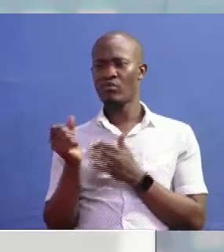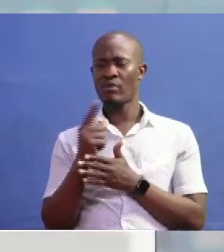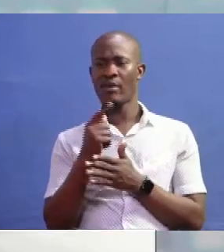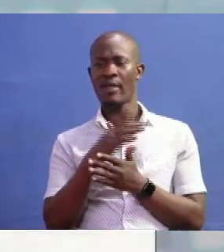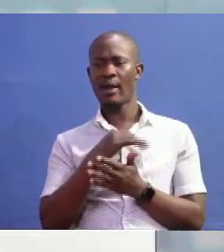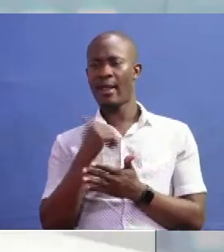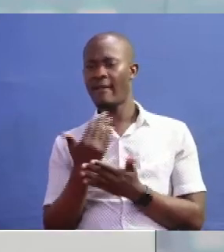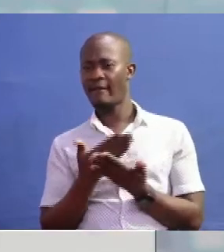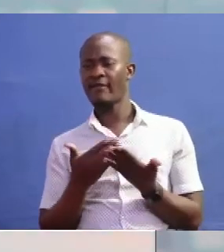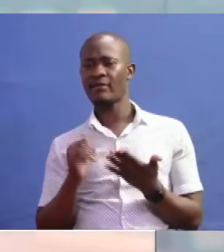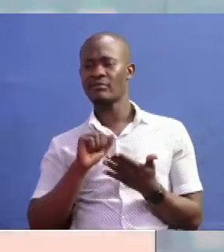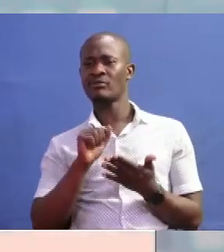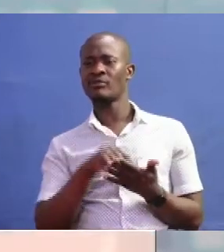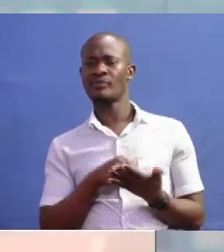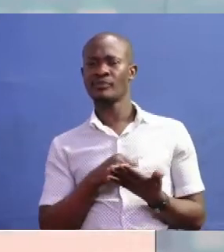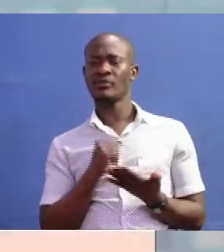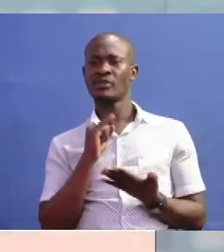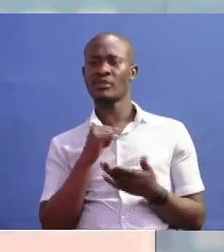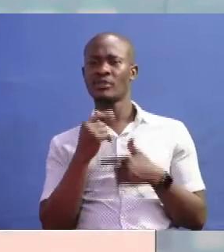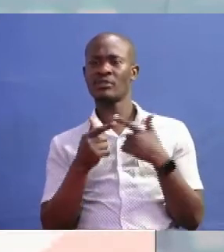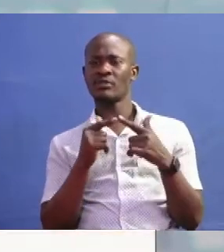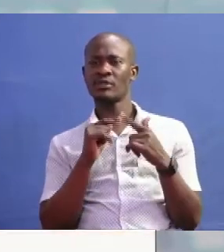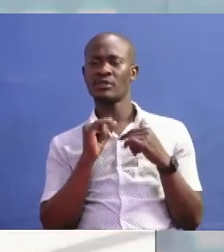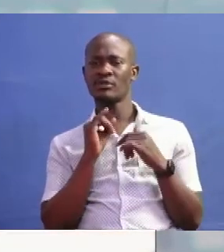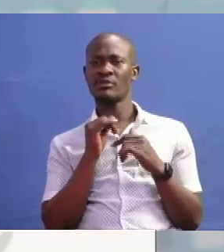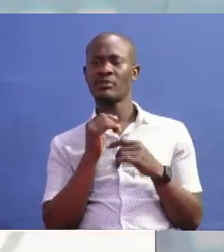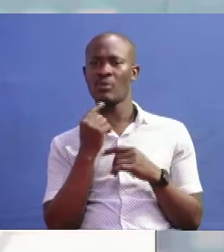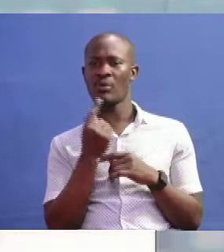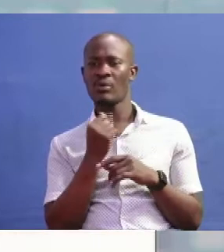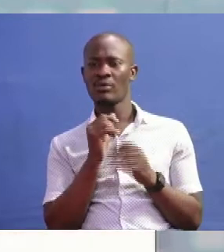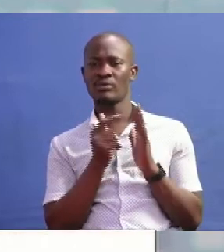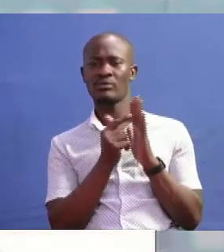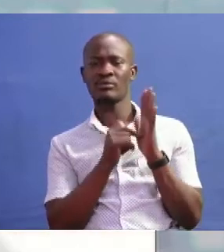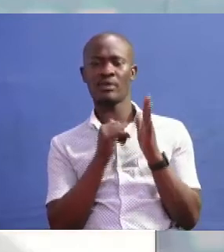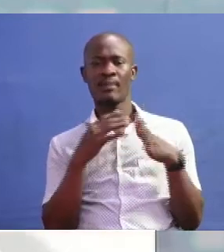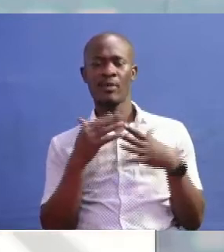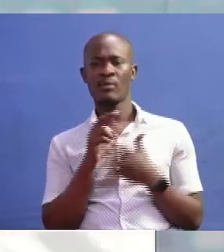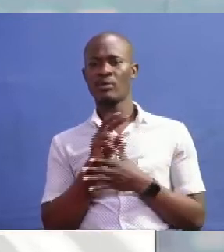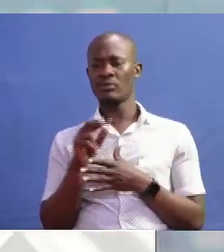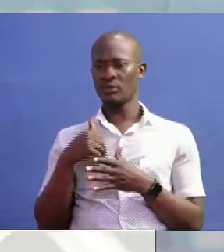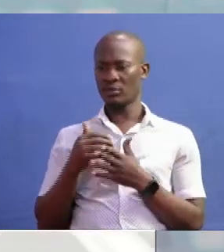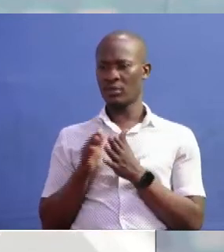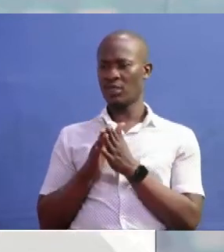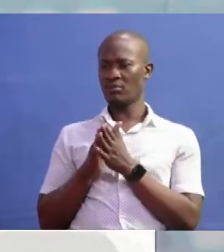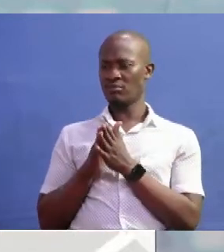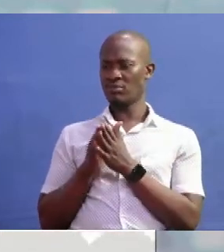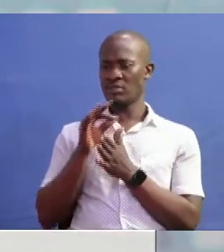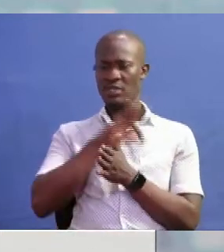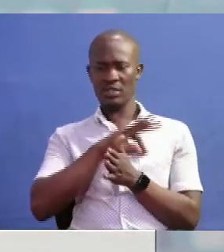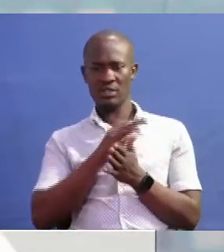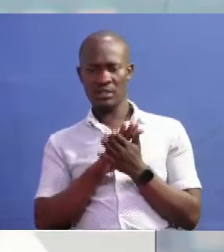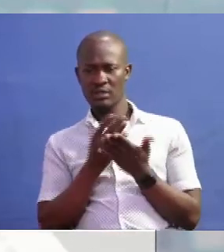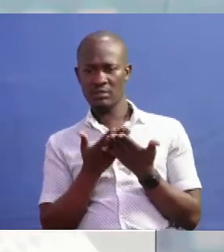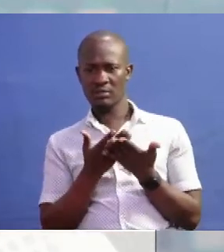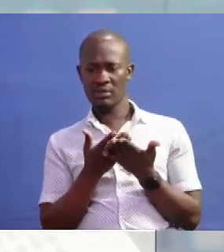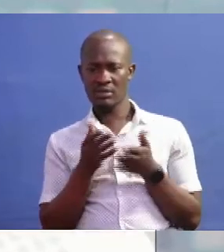something else that comes into play, definitely, one of the factors that people look at is the interest rates. Currently, we have seen